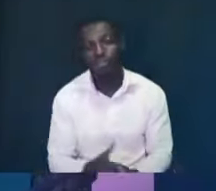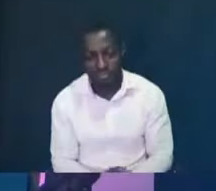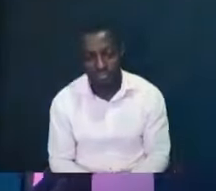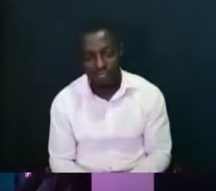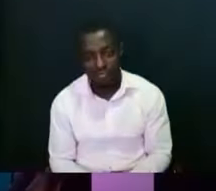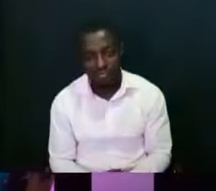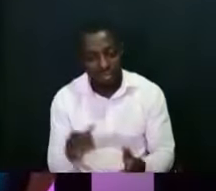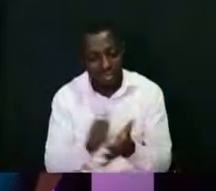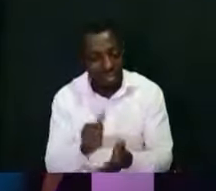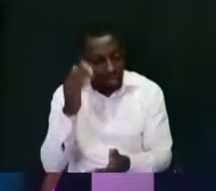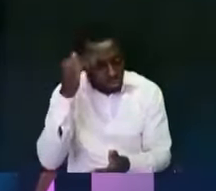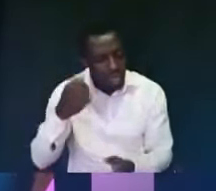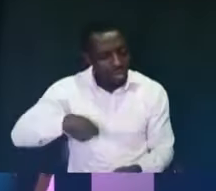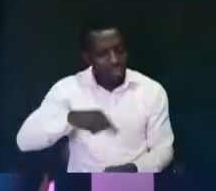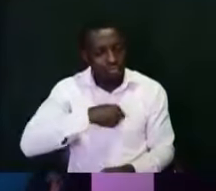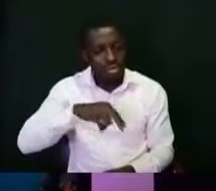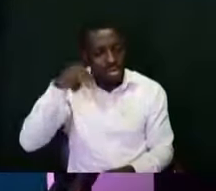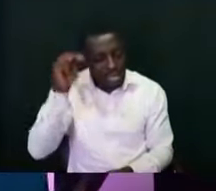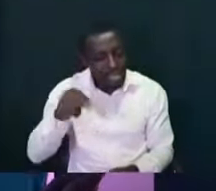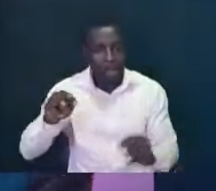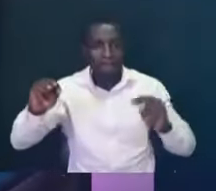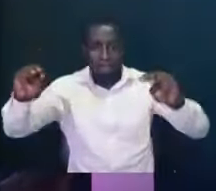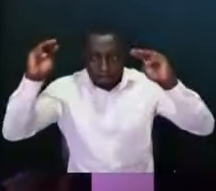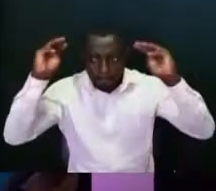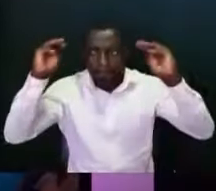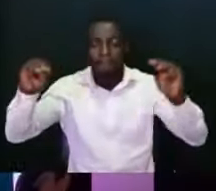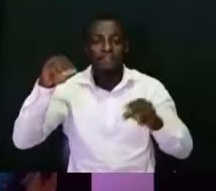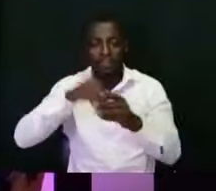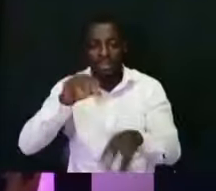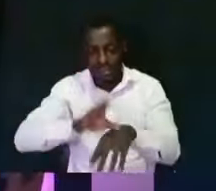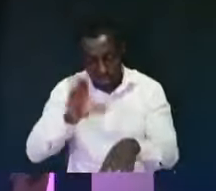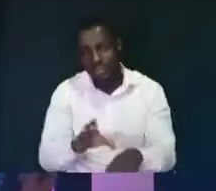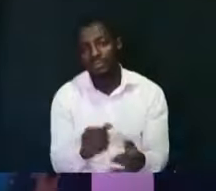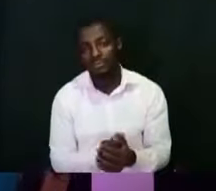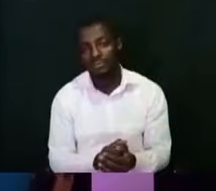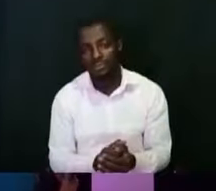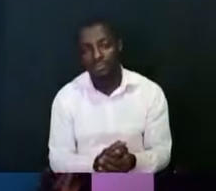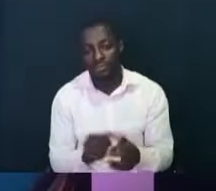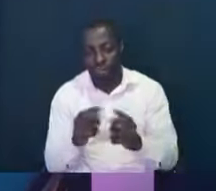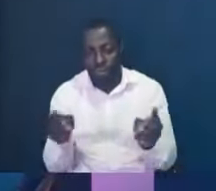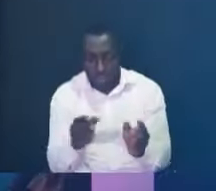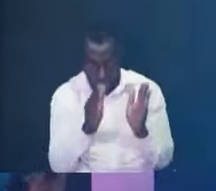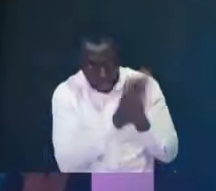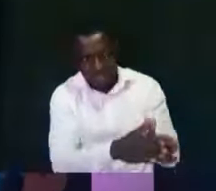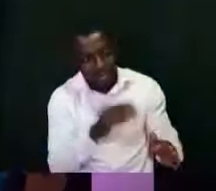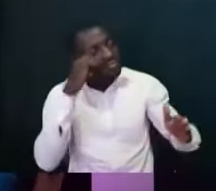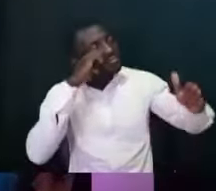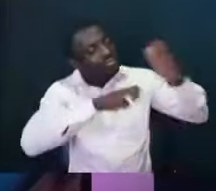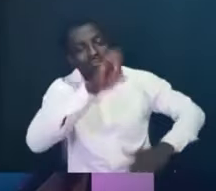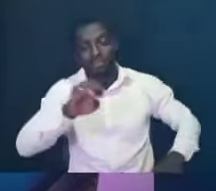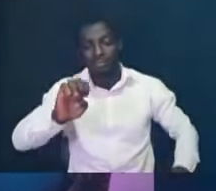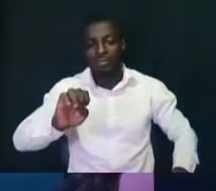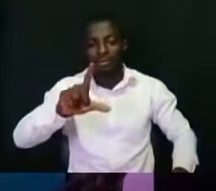That is why we need miracles. And until you hear awonwajuma no. If you like ask Elijah. It would help up with Elijah. He thought